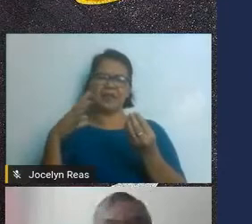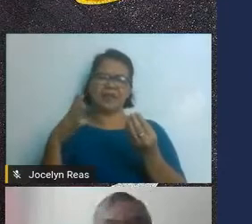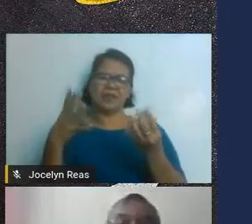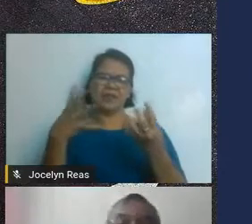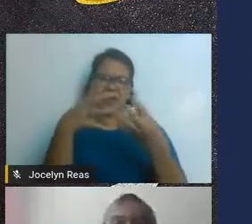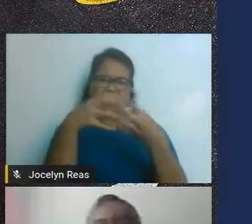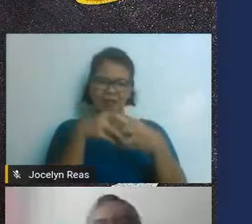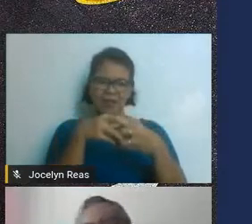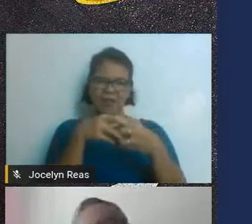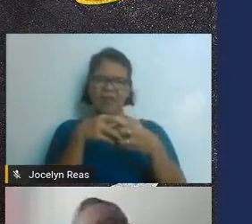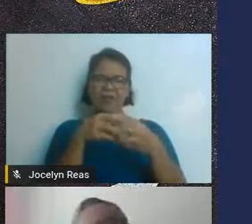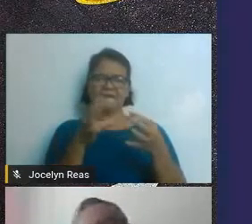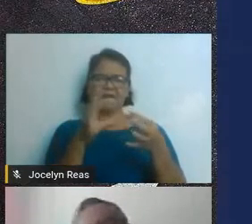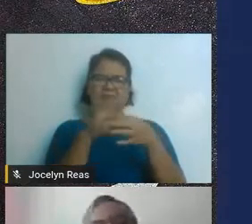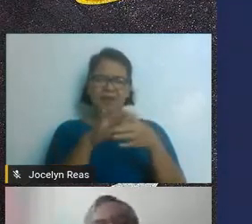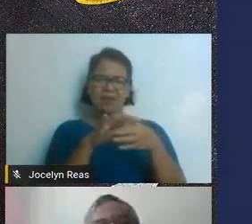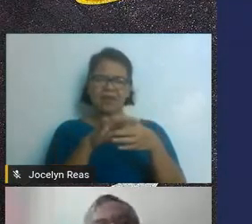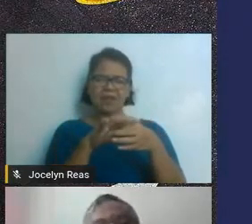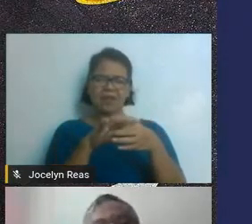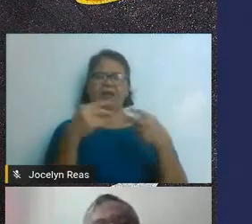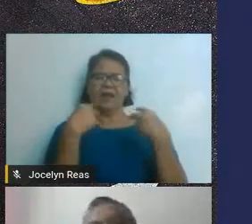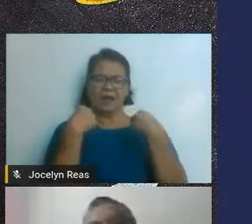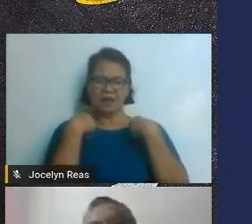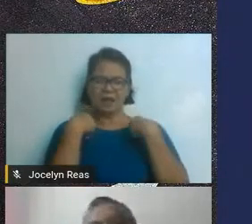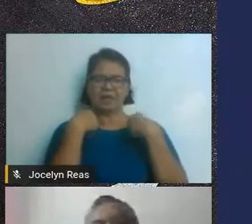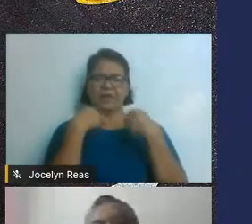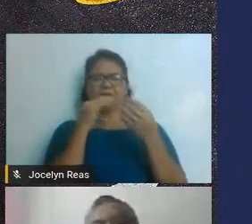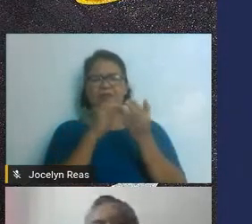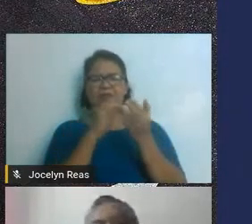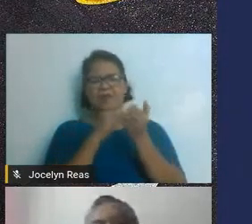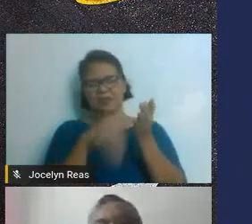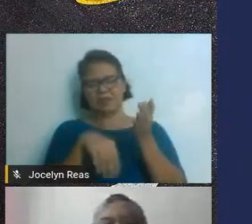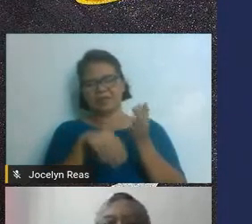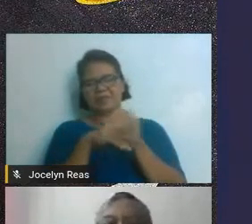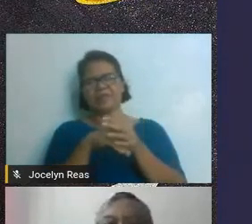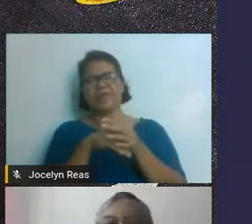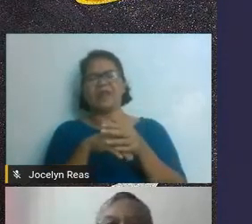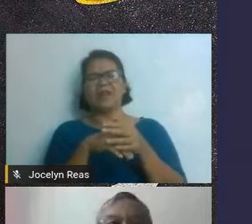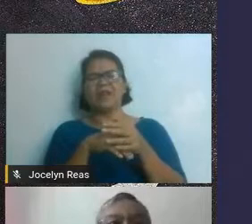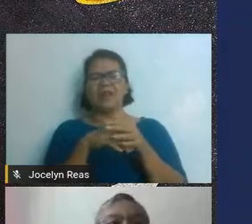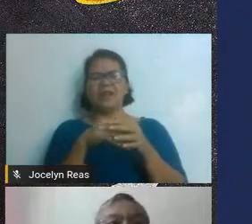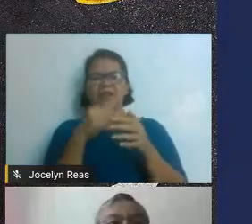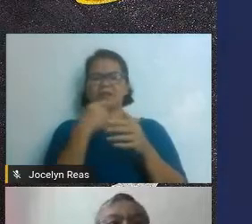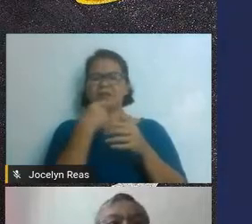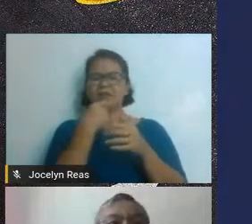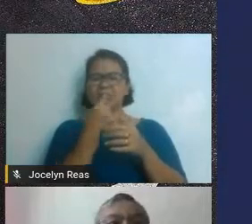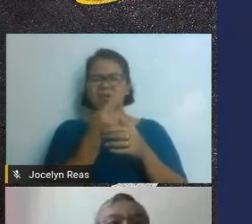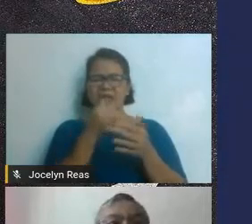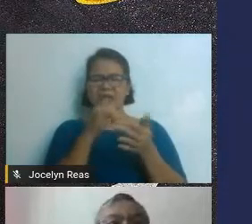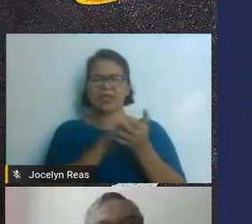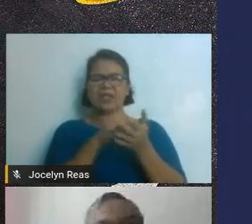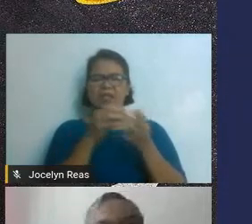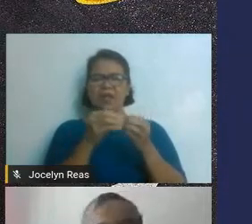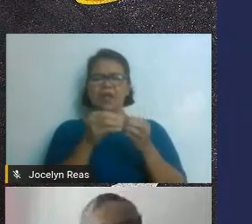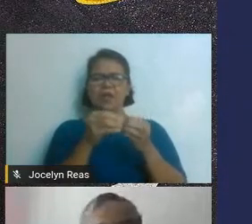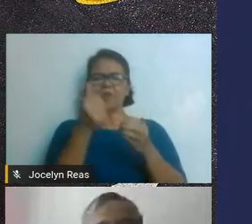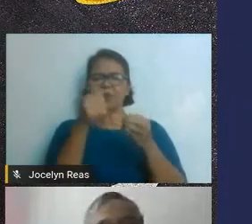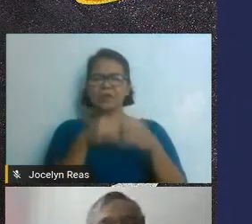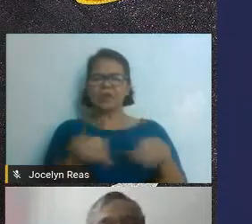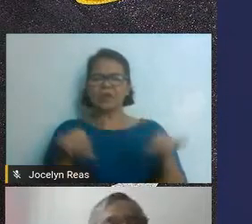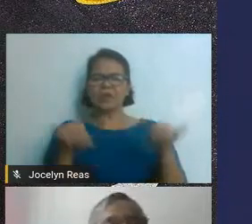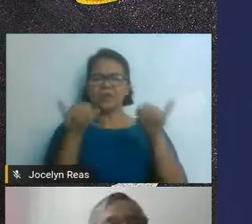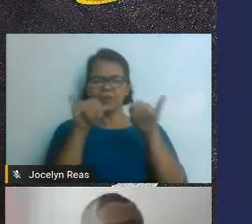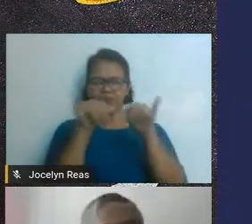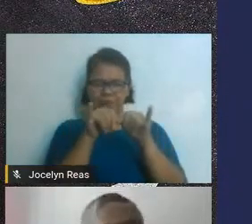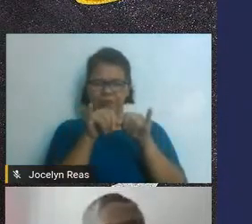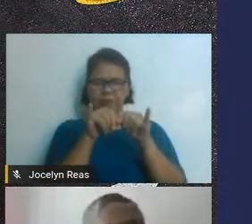like also to emphasize that the most essential learning competencies are just like the minimum anchor. If